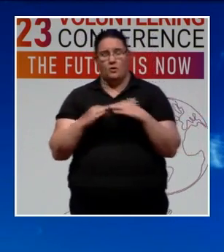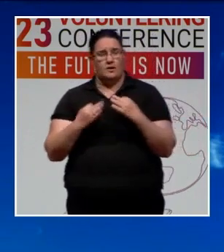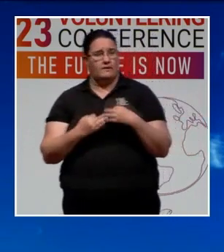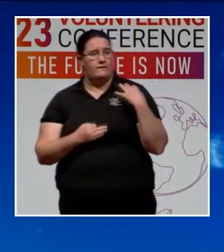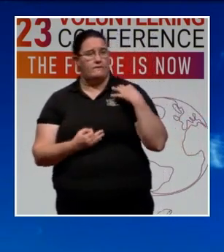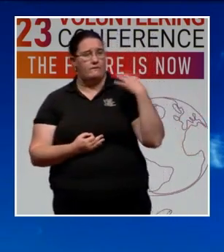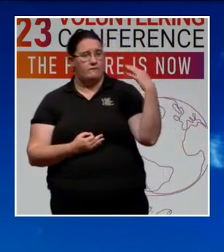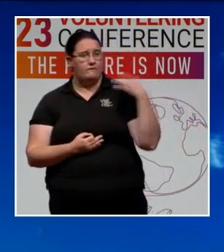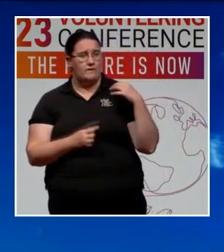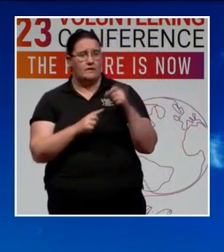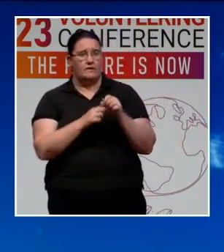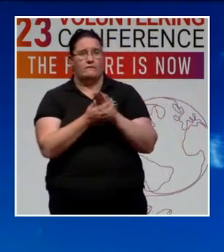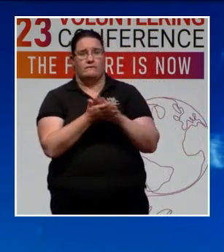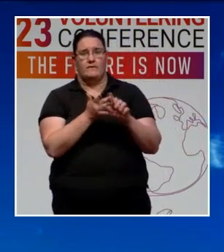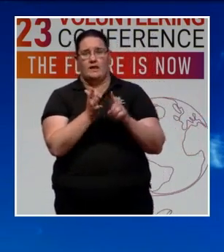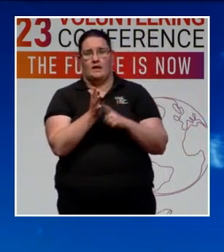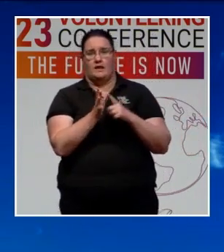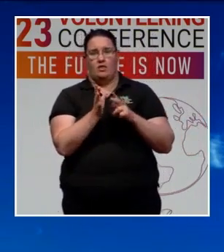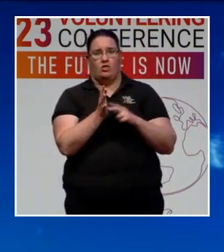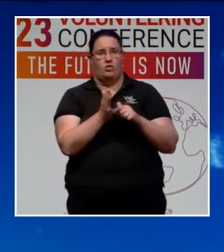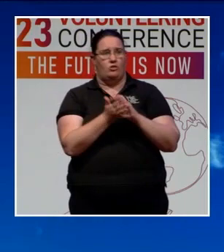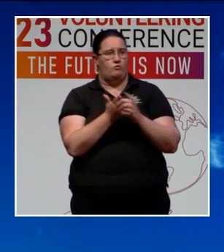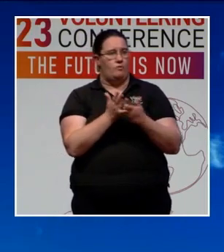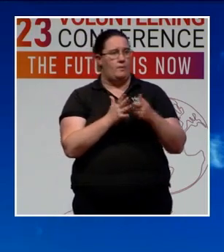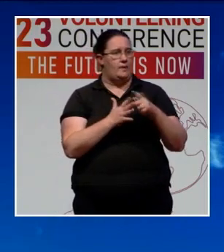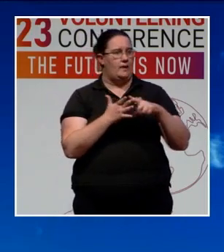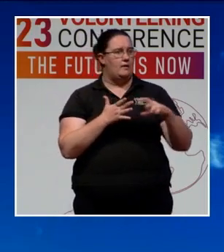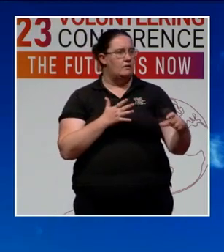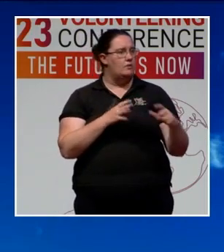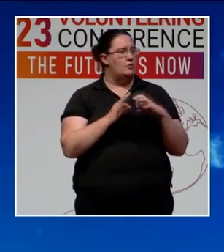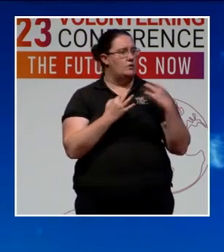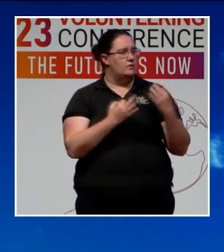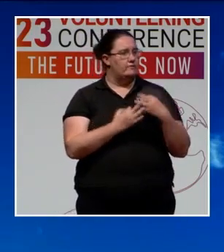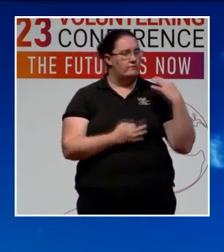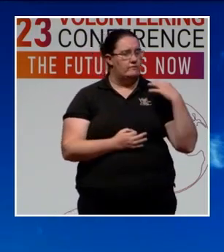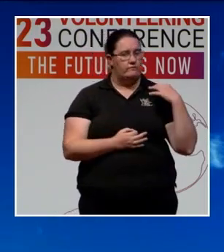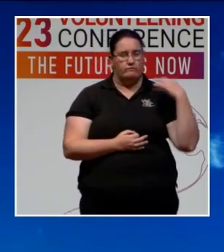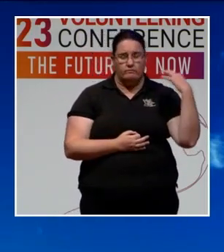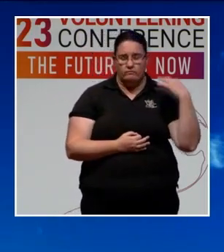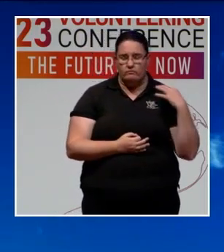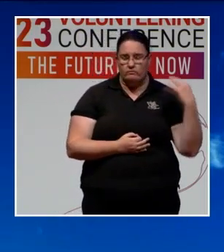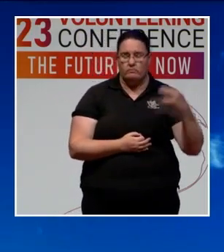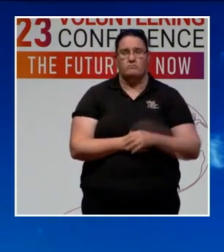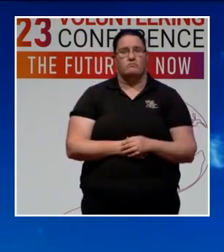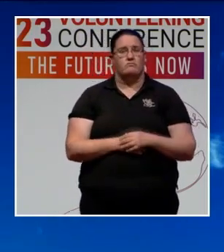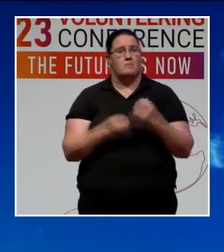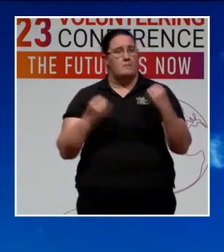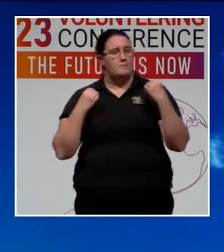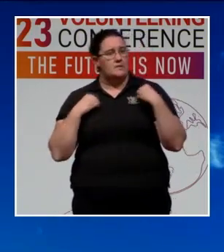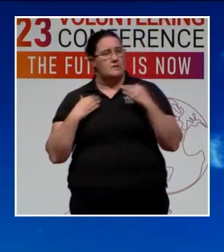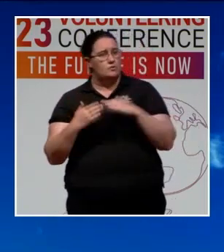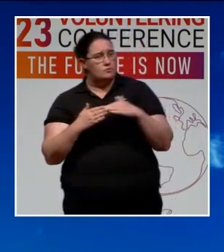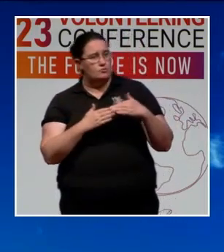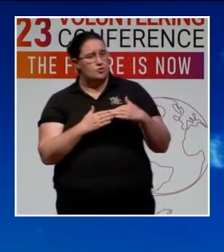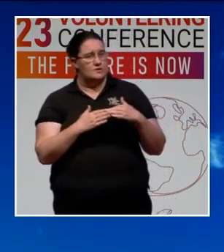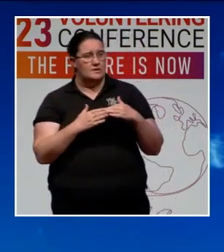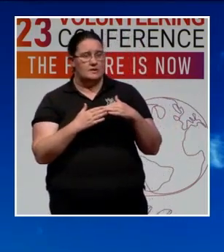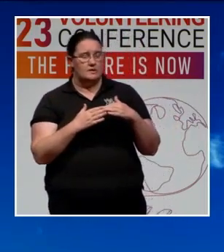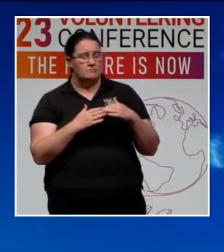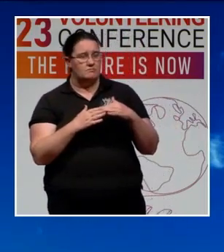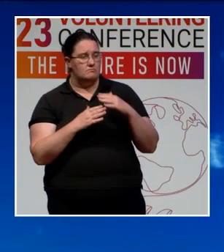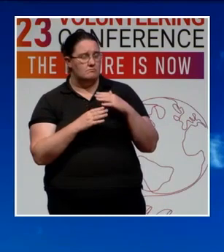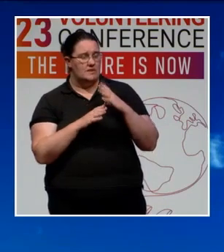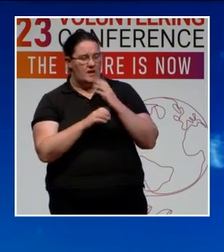philanthropic organisations, as well as all levels of government and the business community. In spite of the challenges